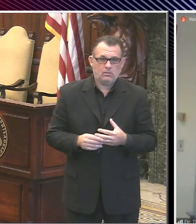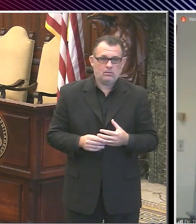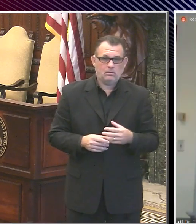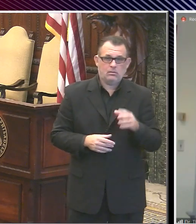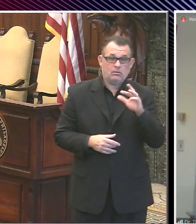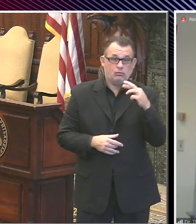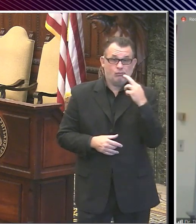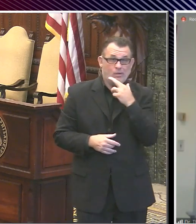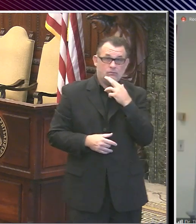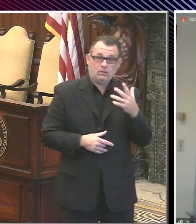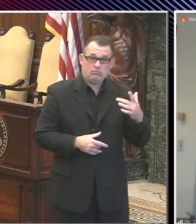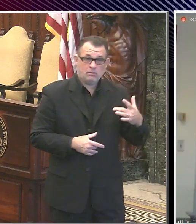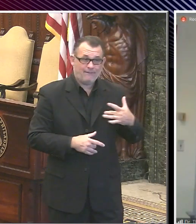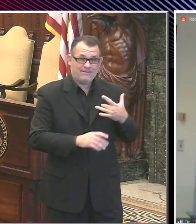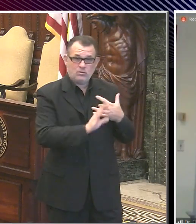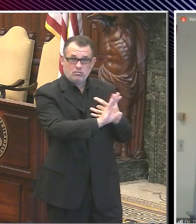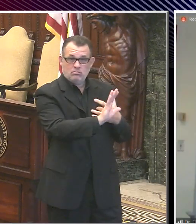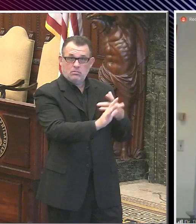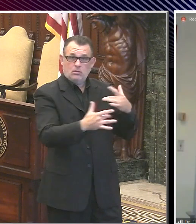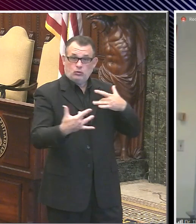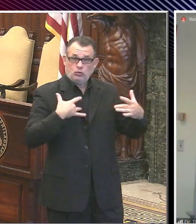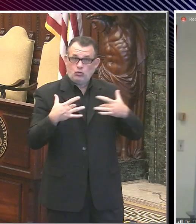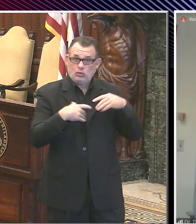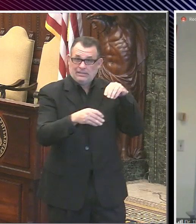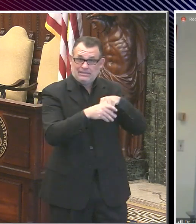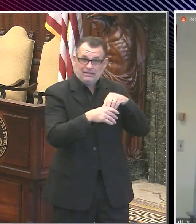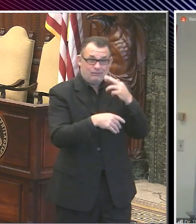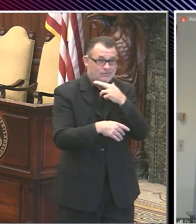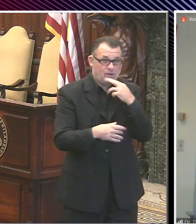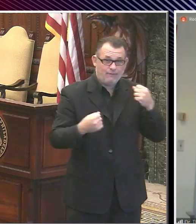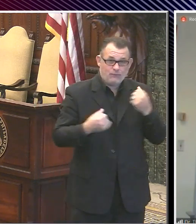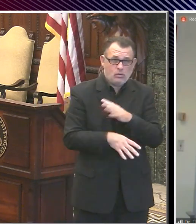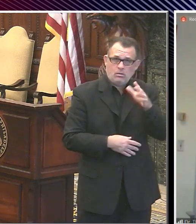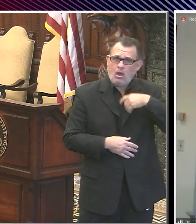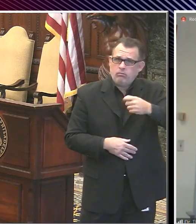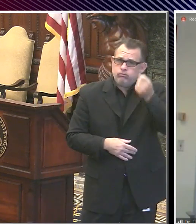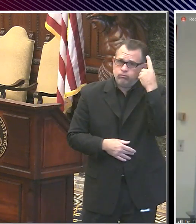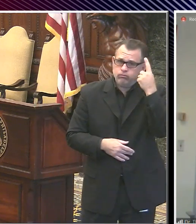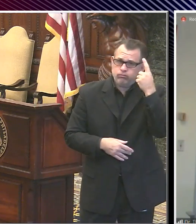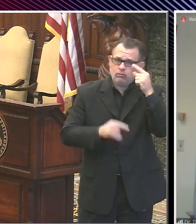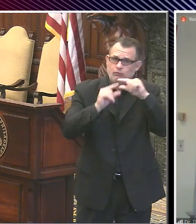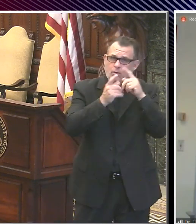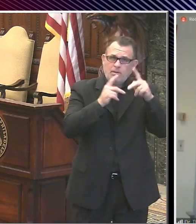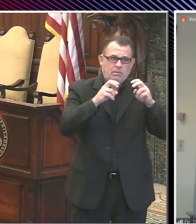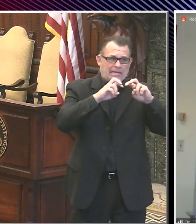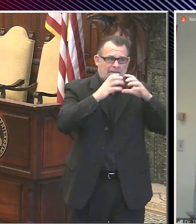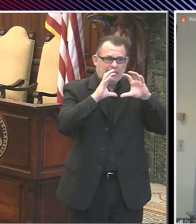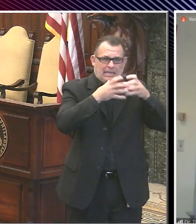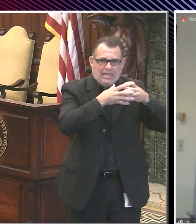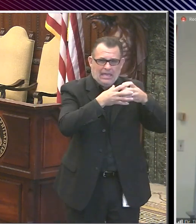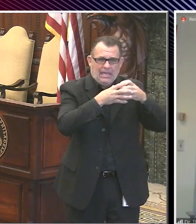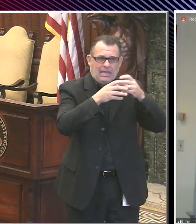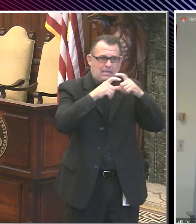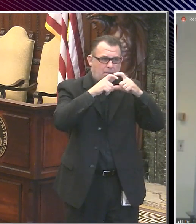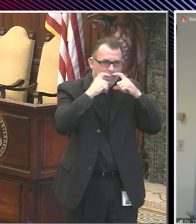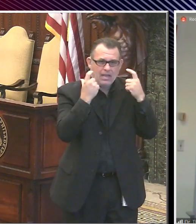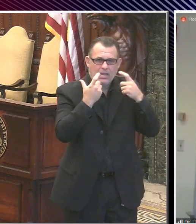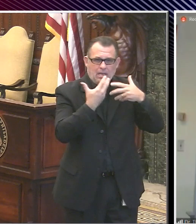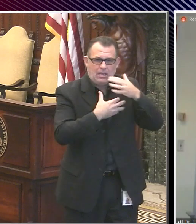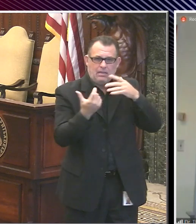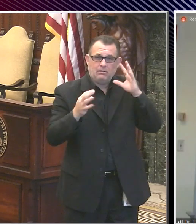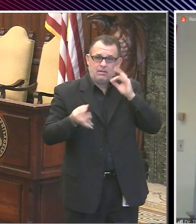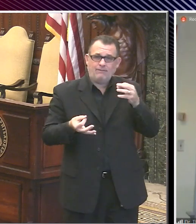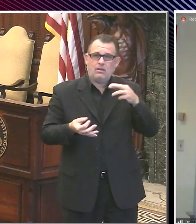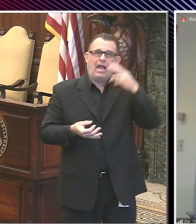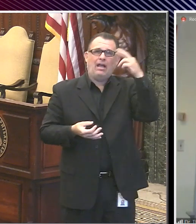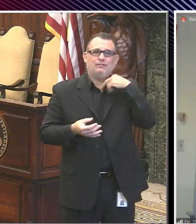restaurants' managers' concern. If you have a group of people together not wearing masks, there is clearly risk there. So